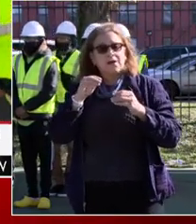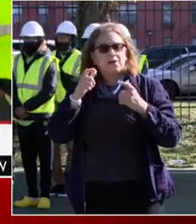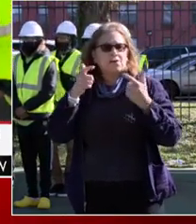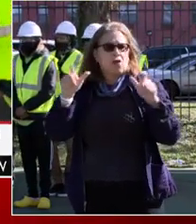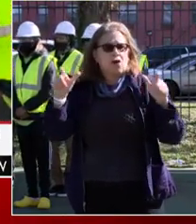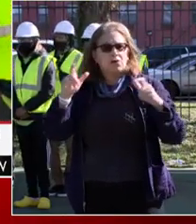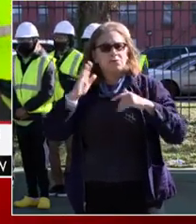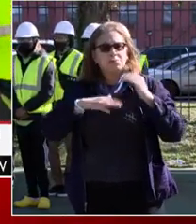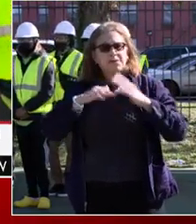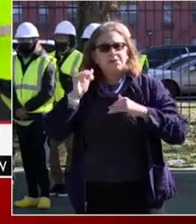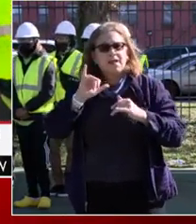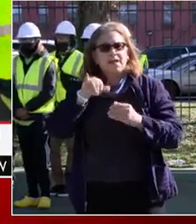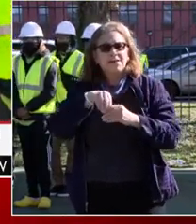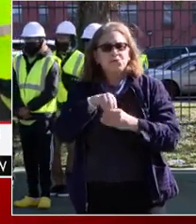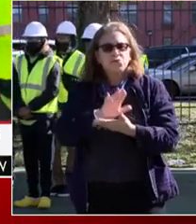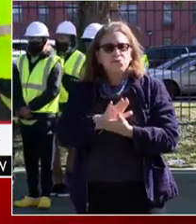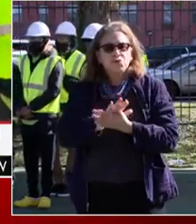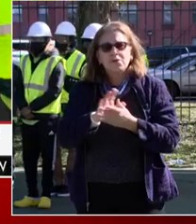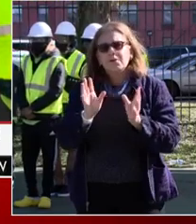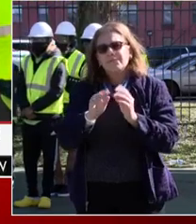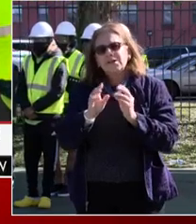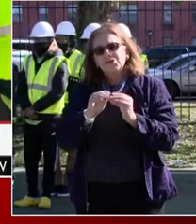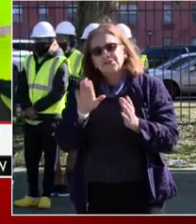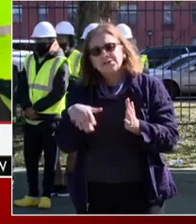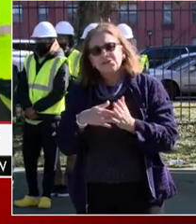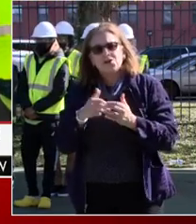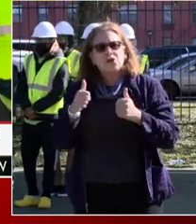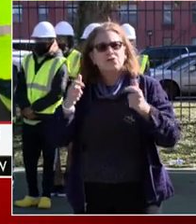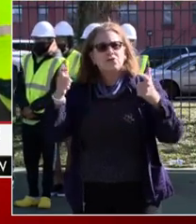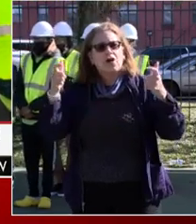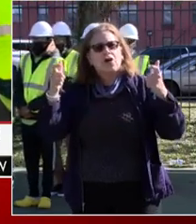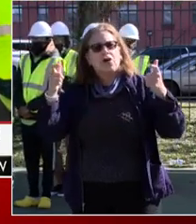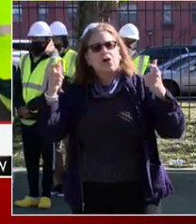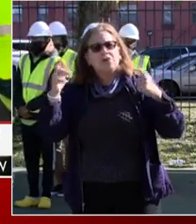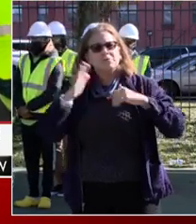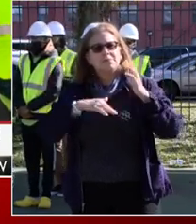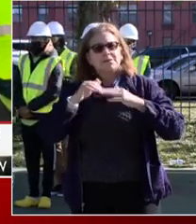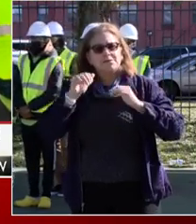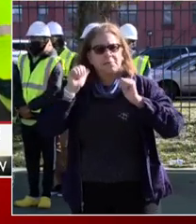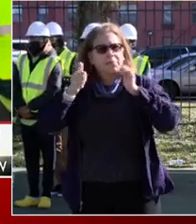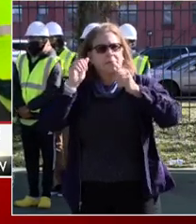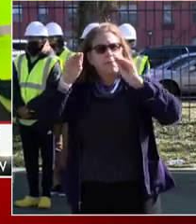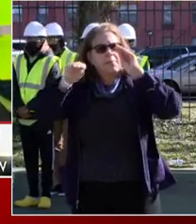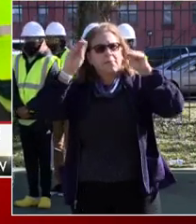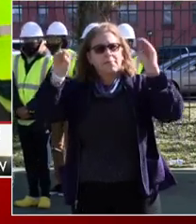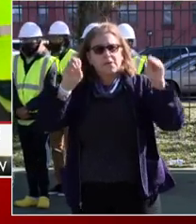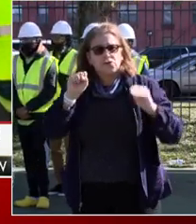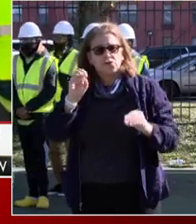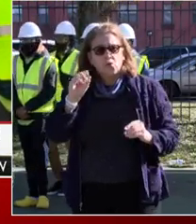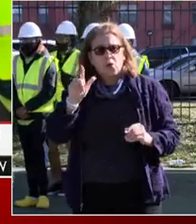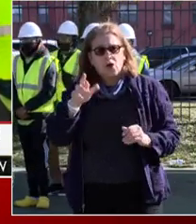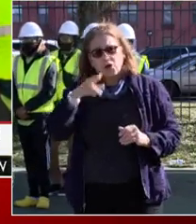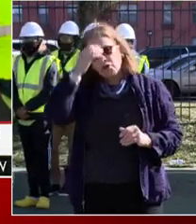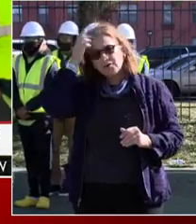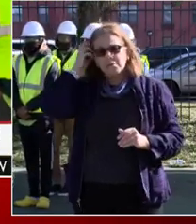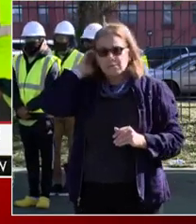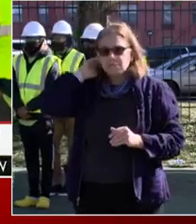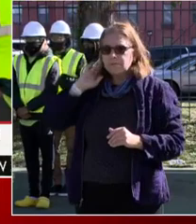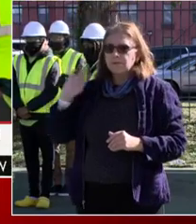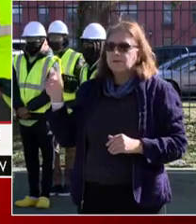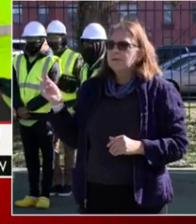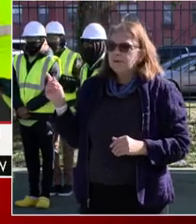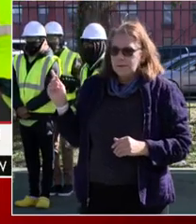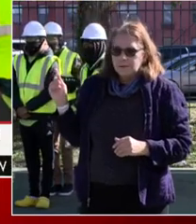other things. Sure. So we do incorporate, as we're doing construction projects, we're always looking